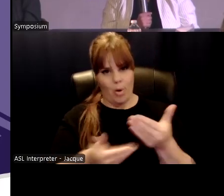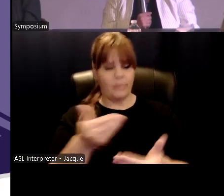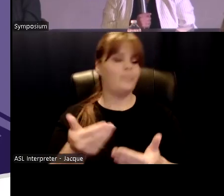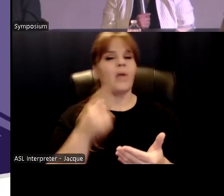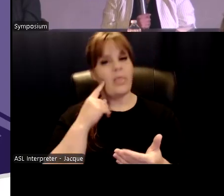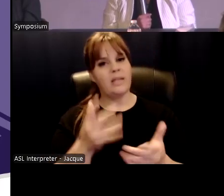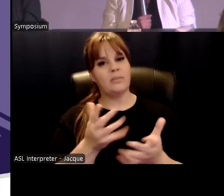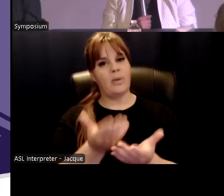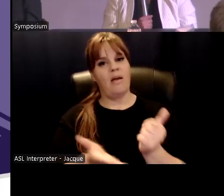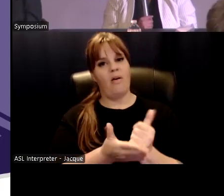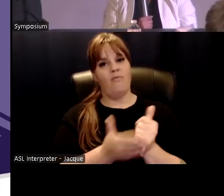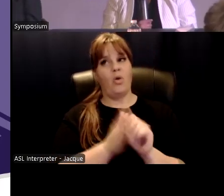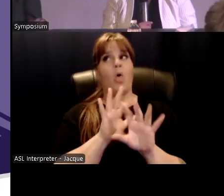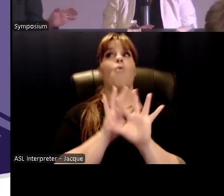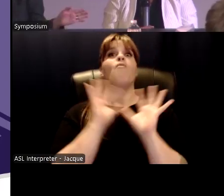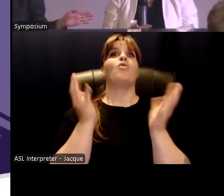overall.